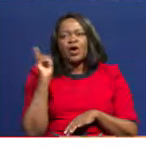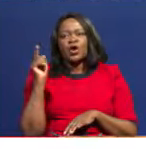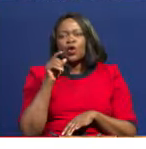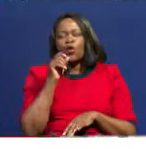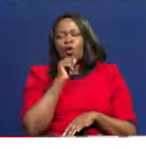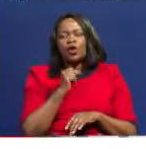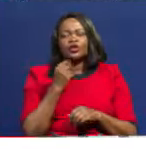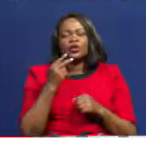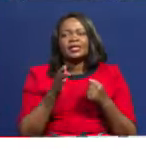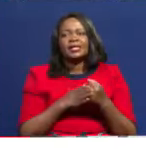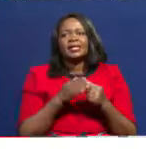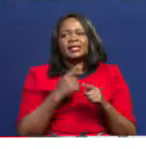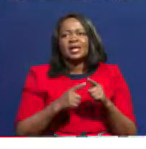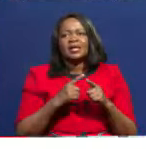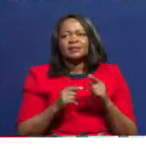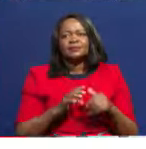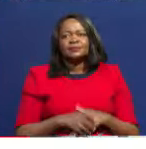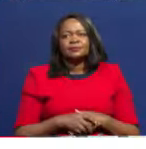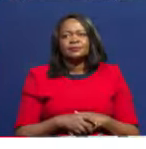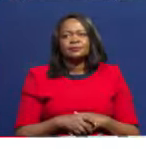Kanyike Masai.